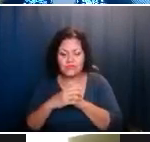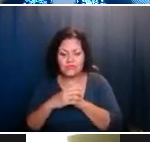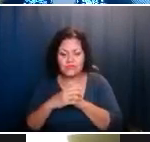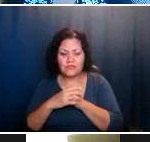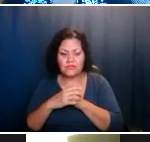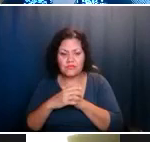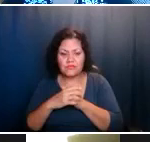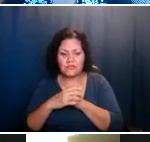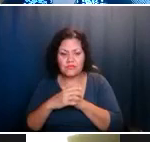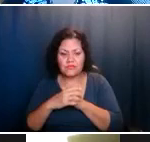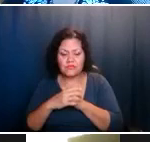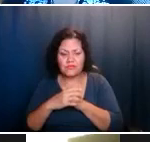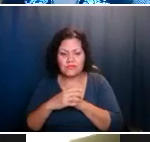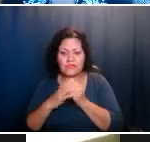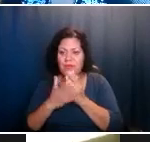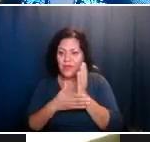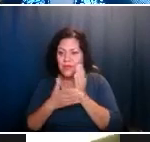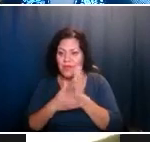All right.